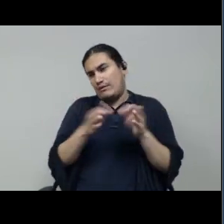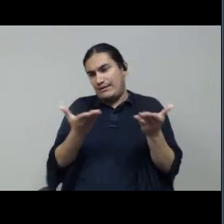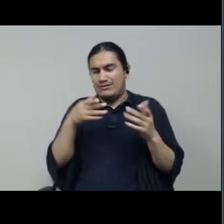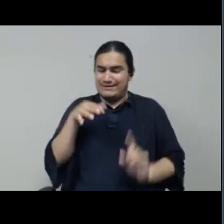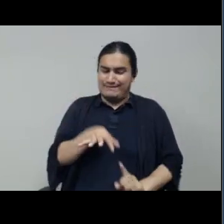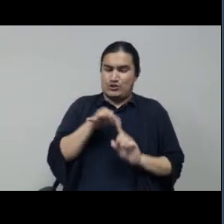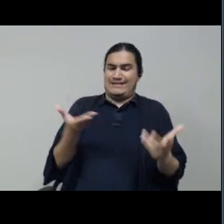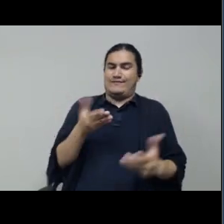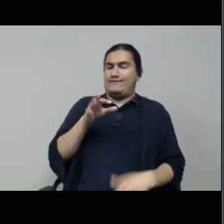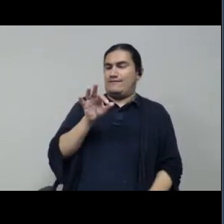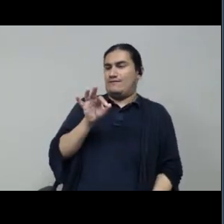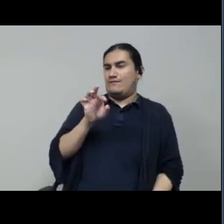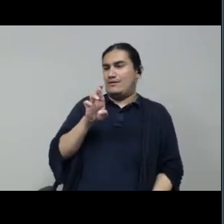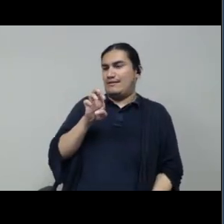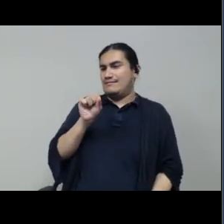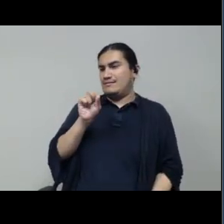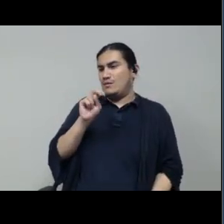very much for your commitment.